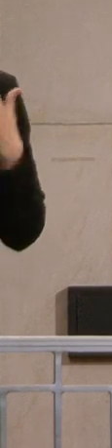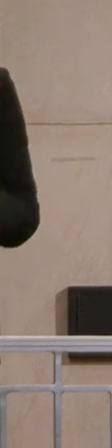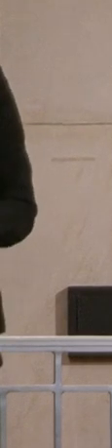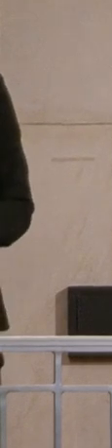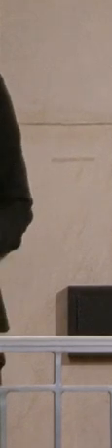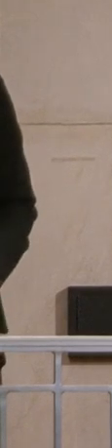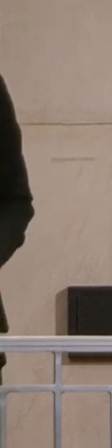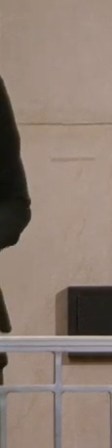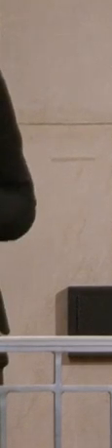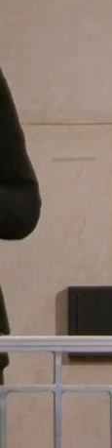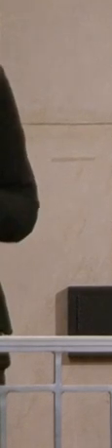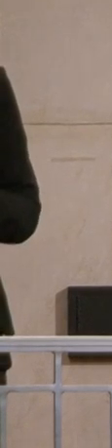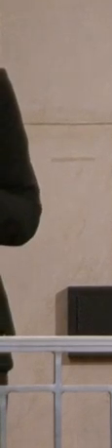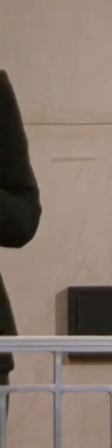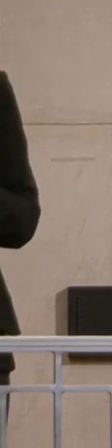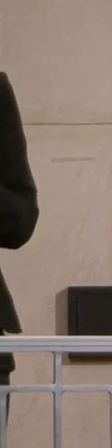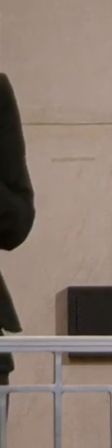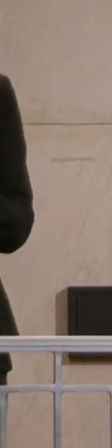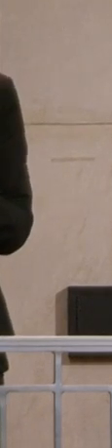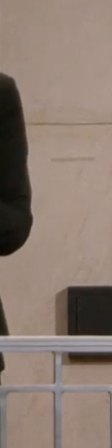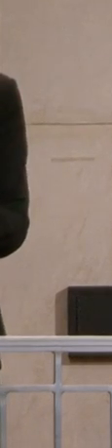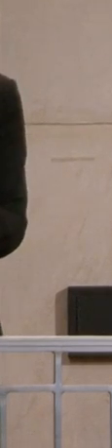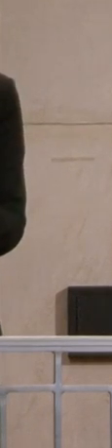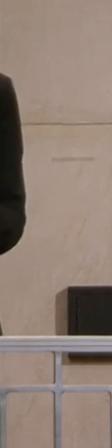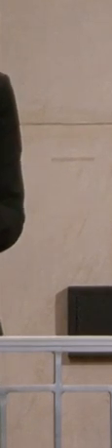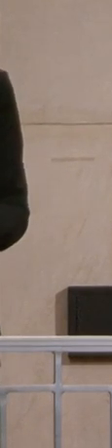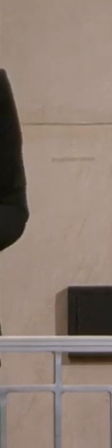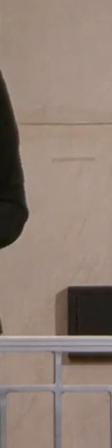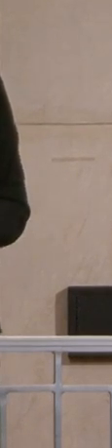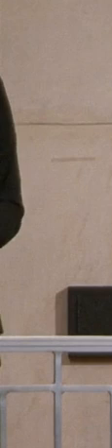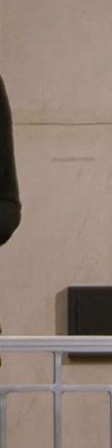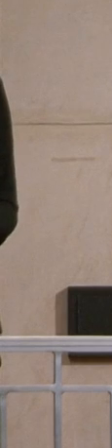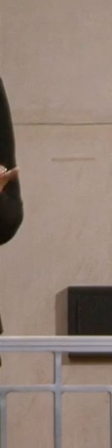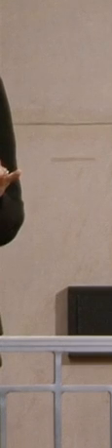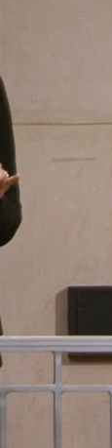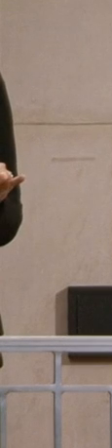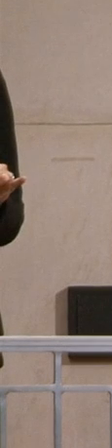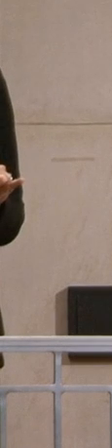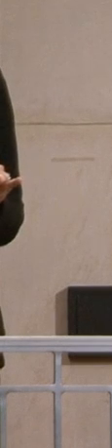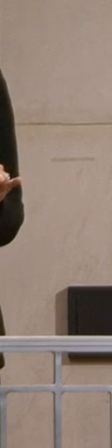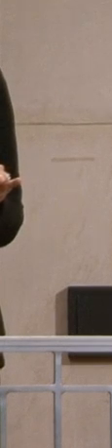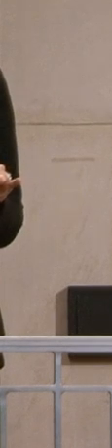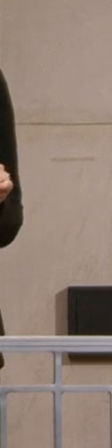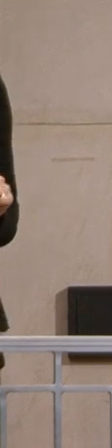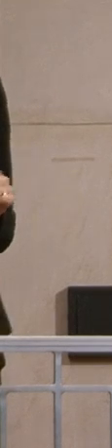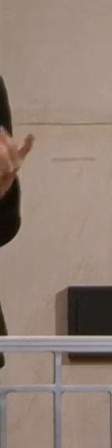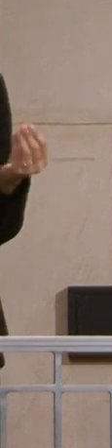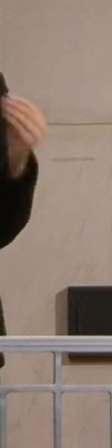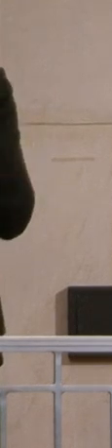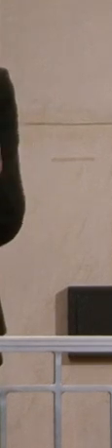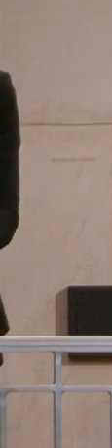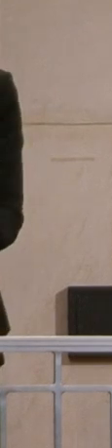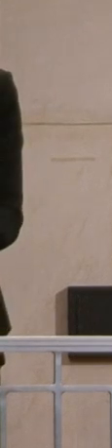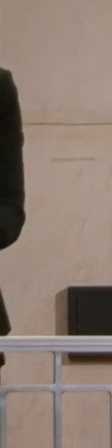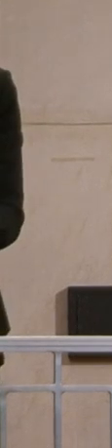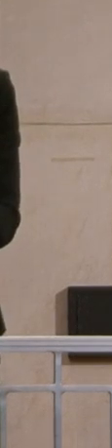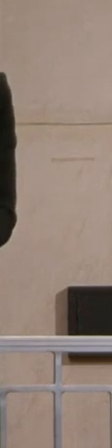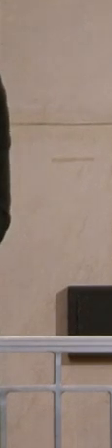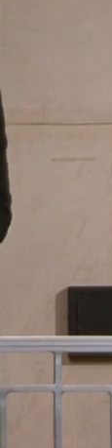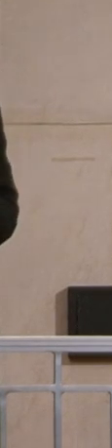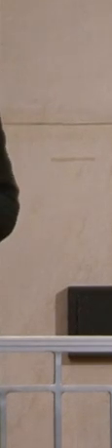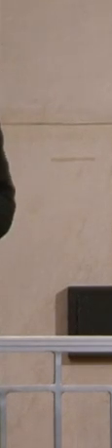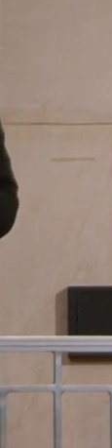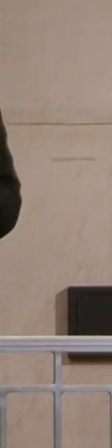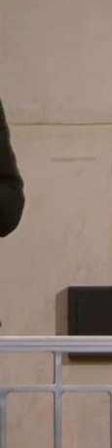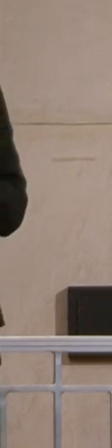pride. Now, of course, there's no doubt that we still have further to go. And recent events have reminded us that progress